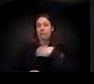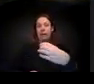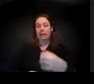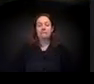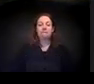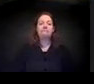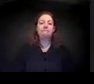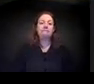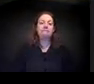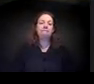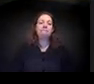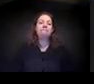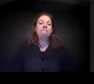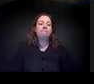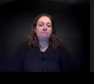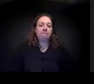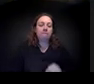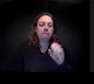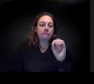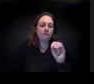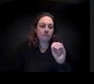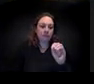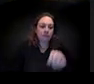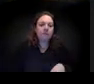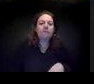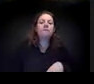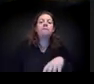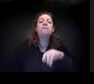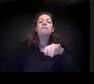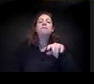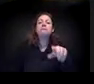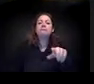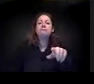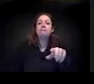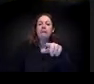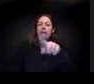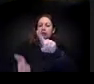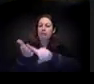IHCD conducted research in an attempt to identify